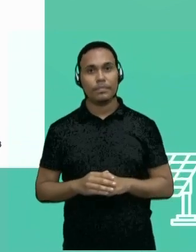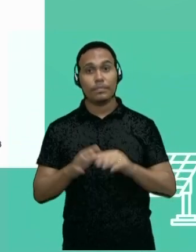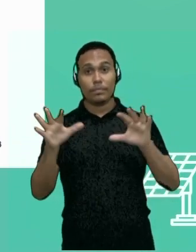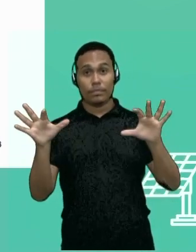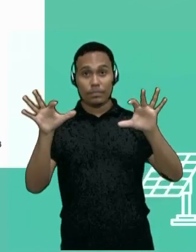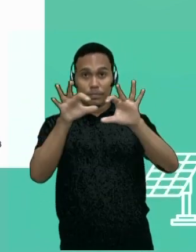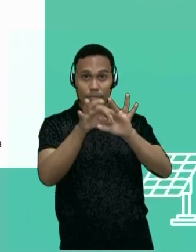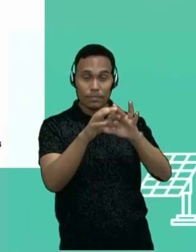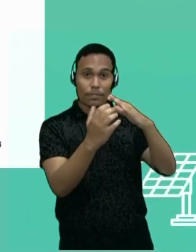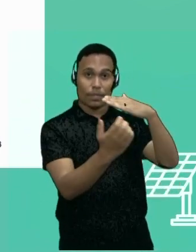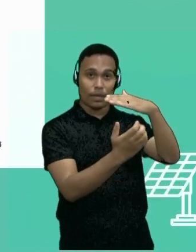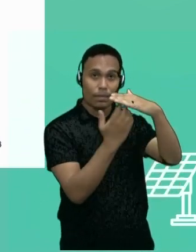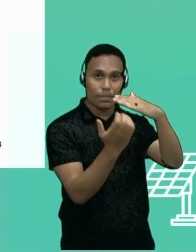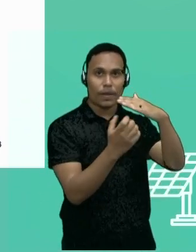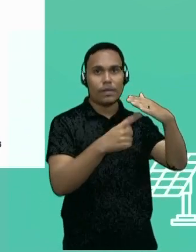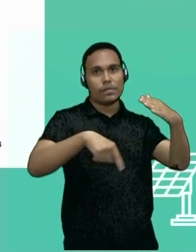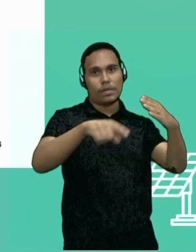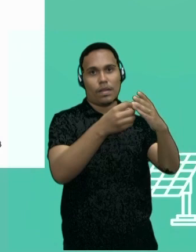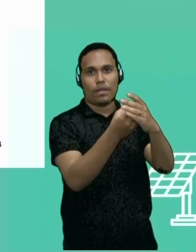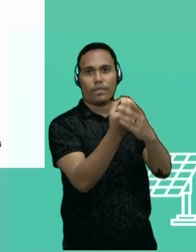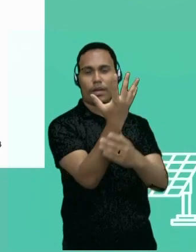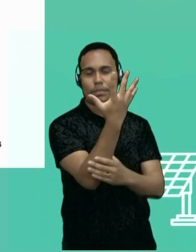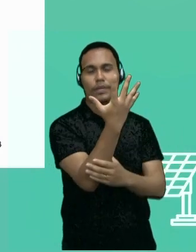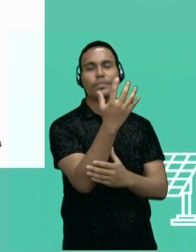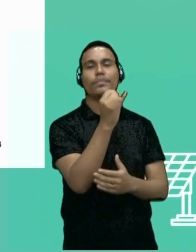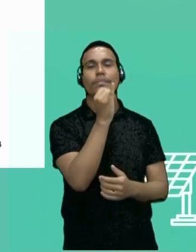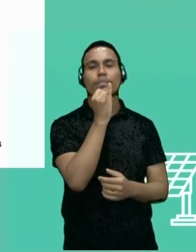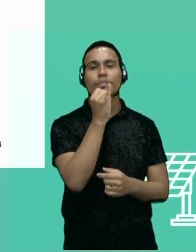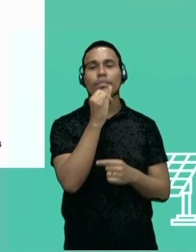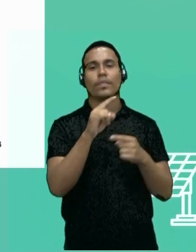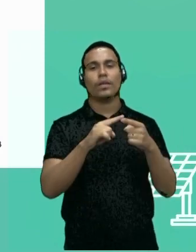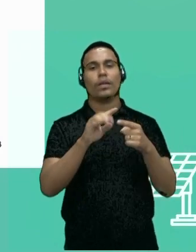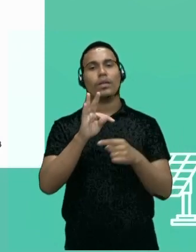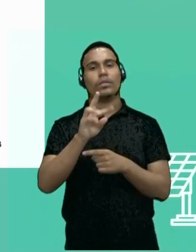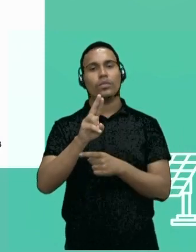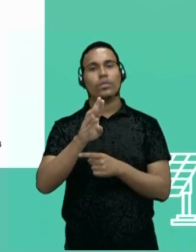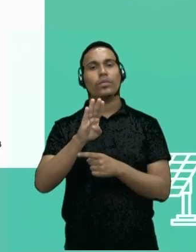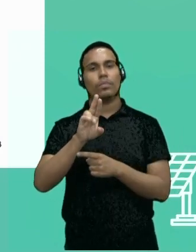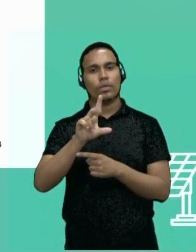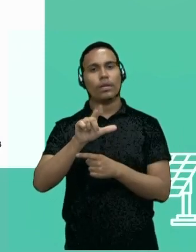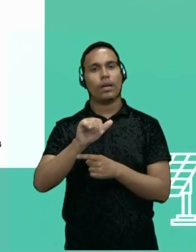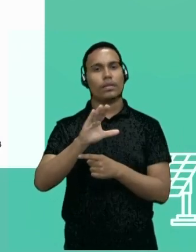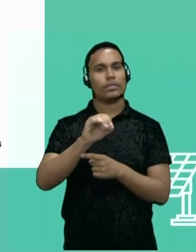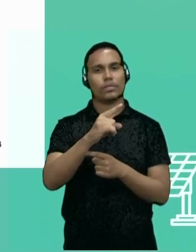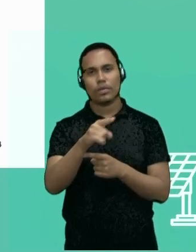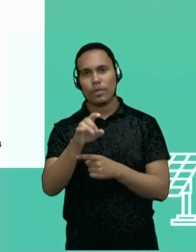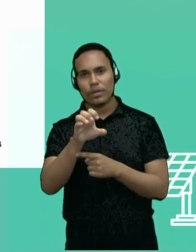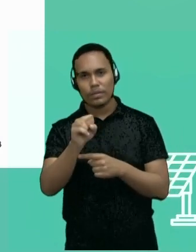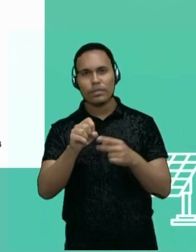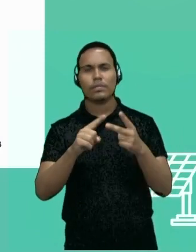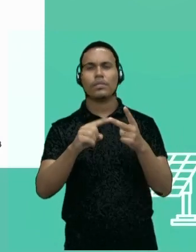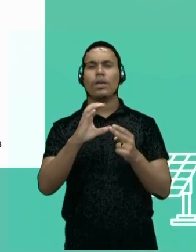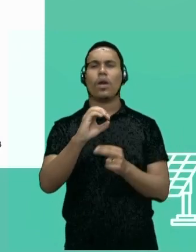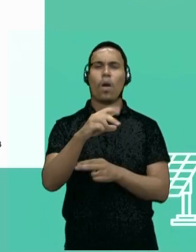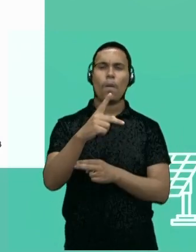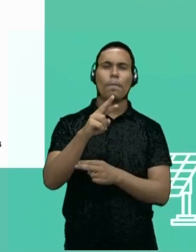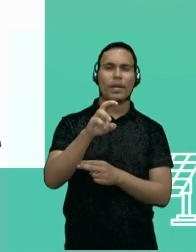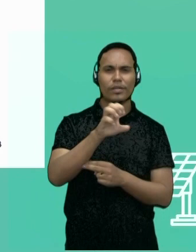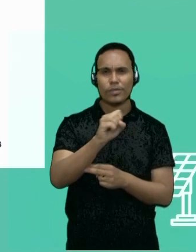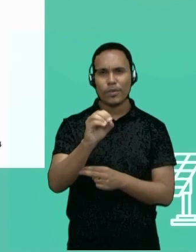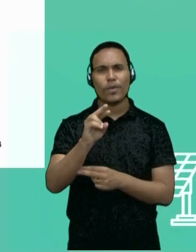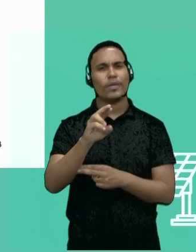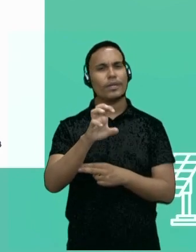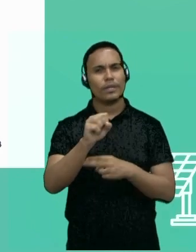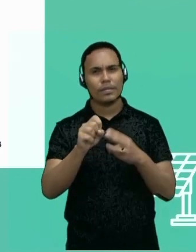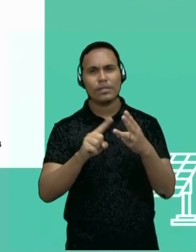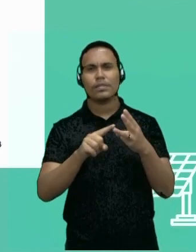hoses, piping, compressors, and valves that are essential components of these refueling stations. We also have engineering